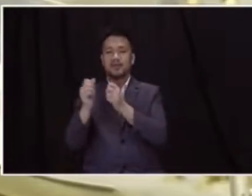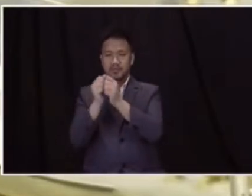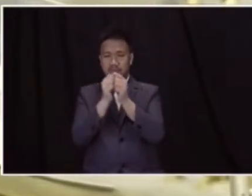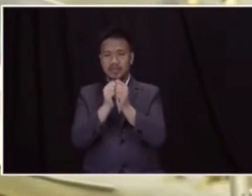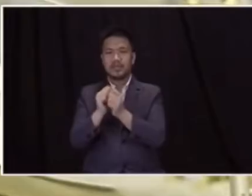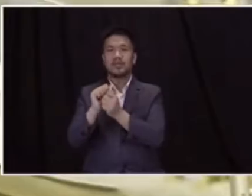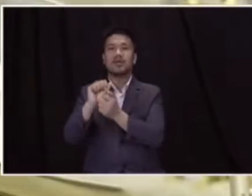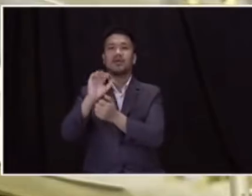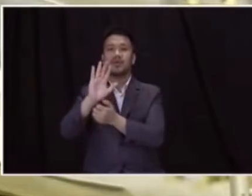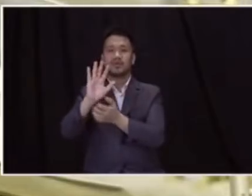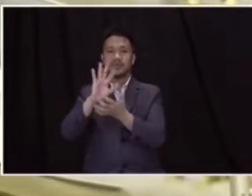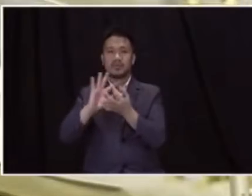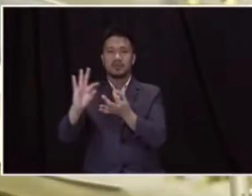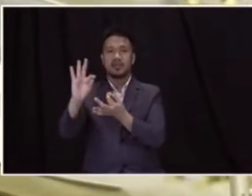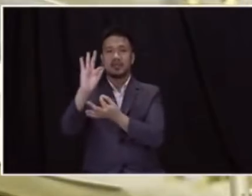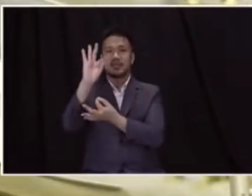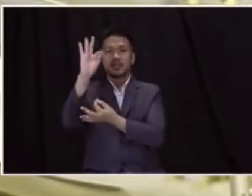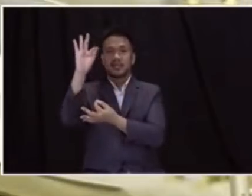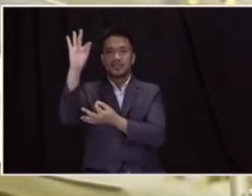And with your